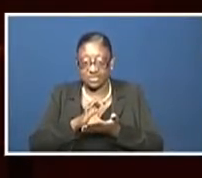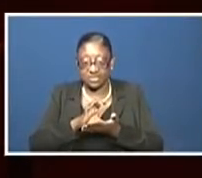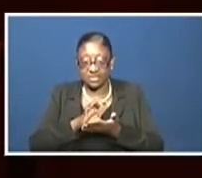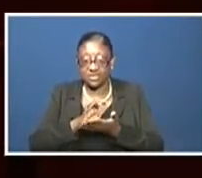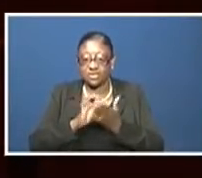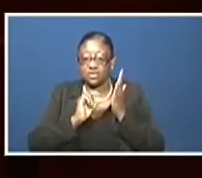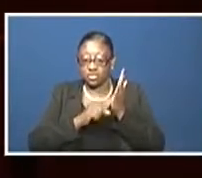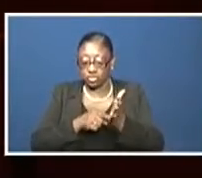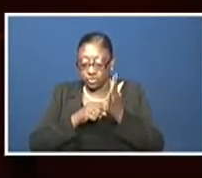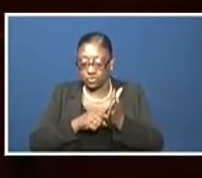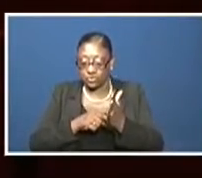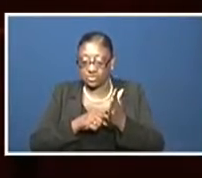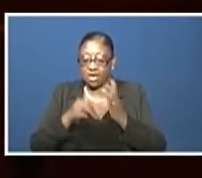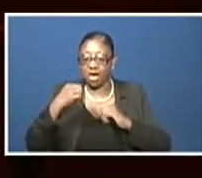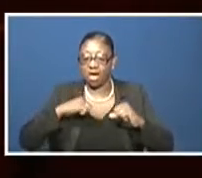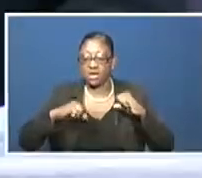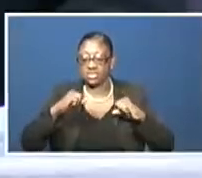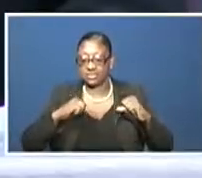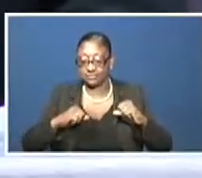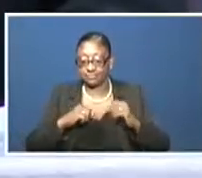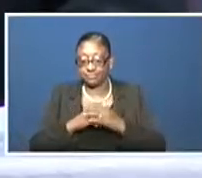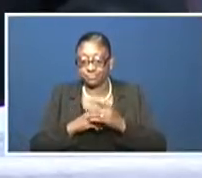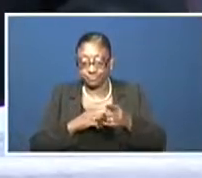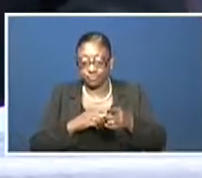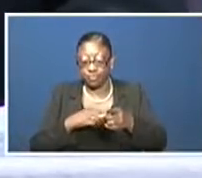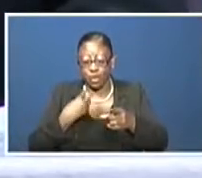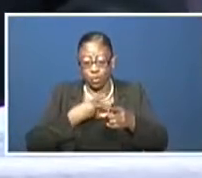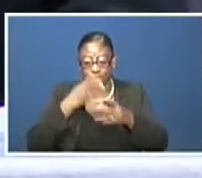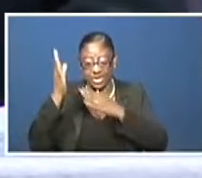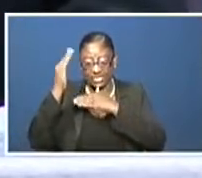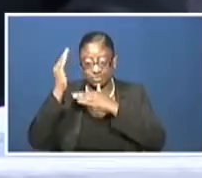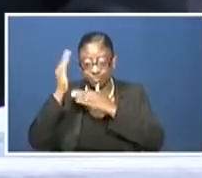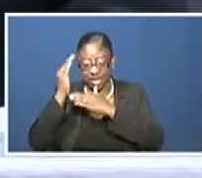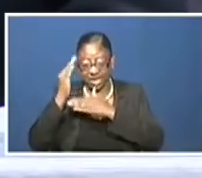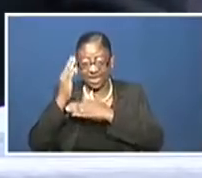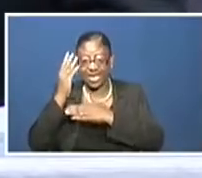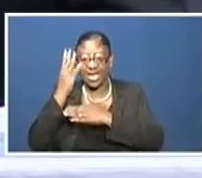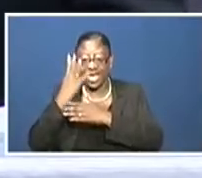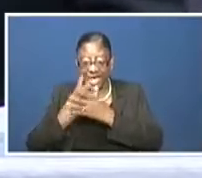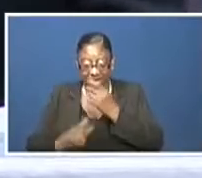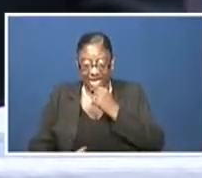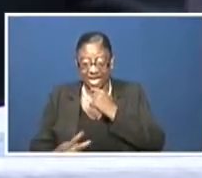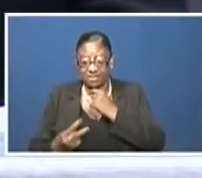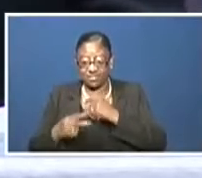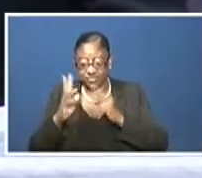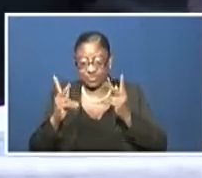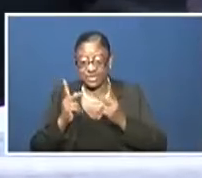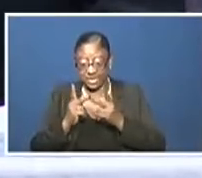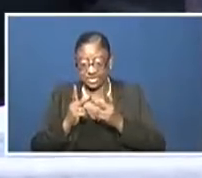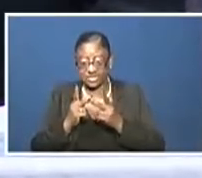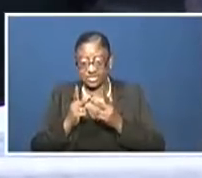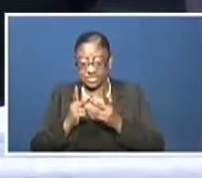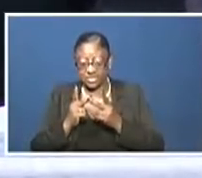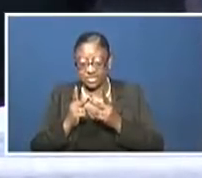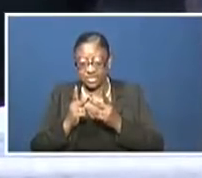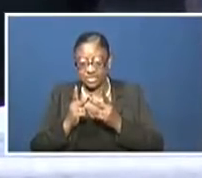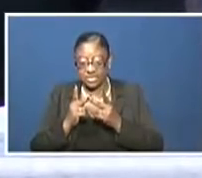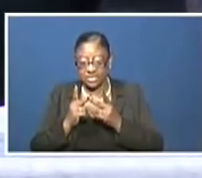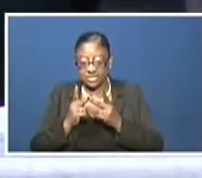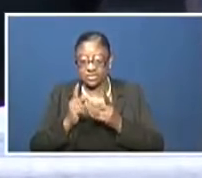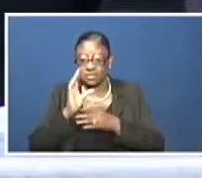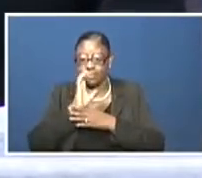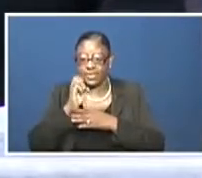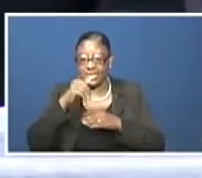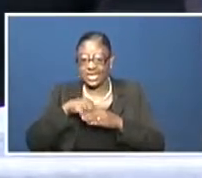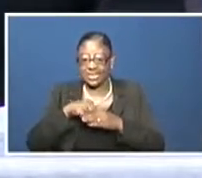on. We expect maybe half of the plays that we're looking at to be in